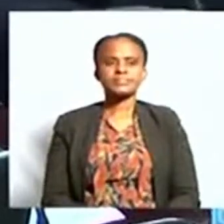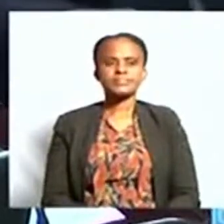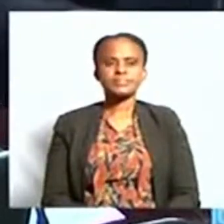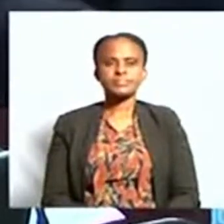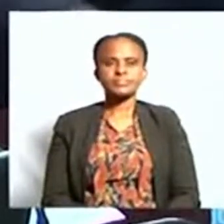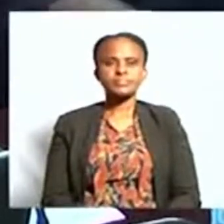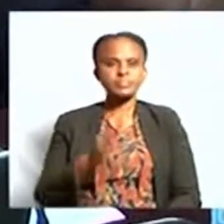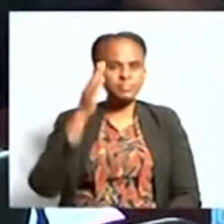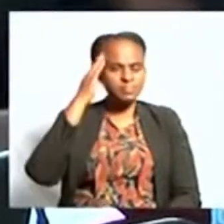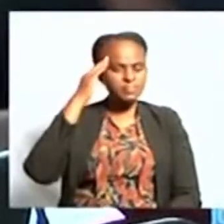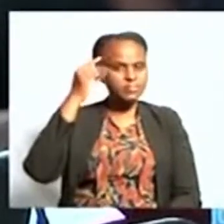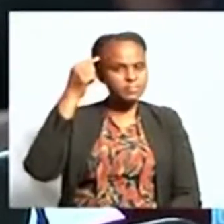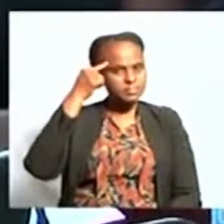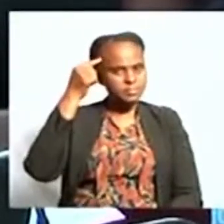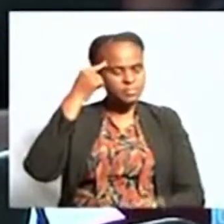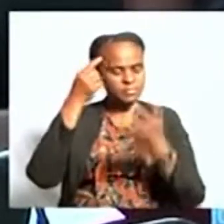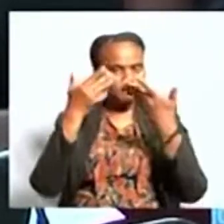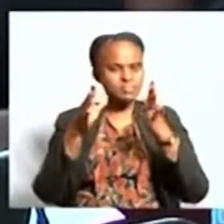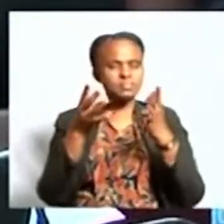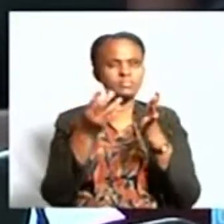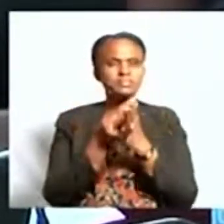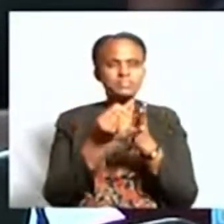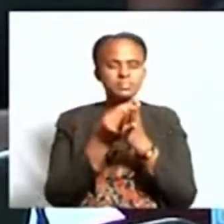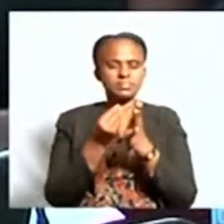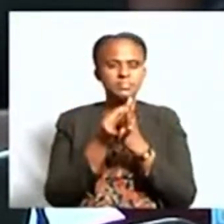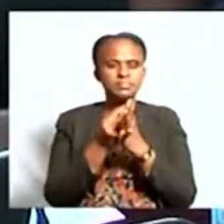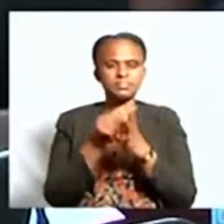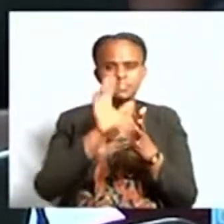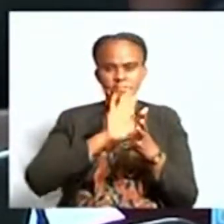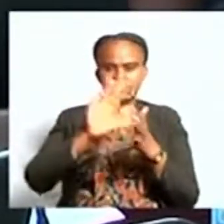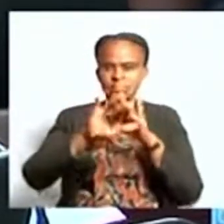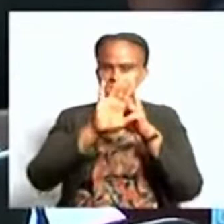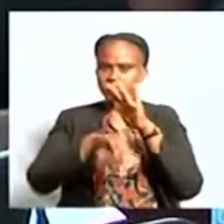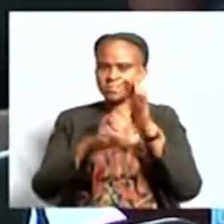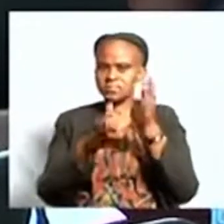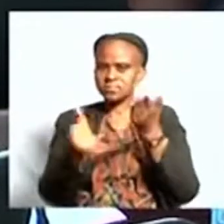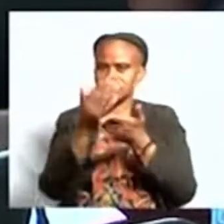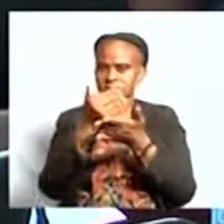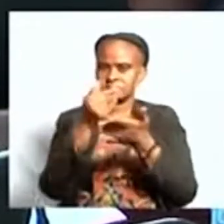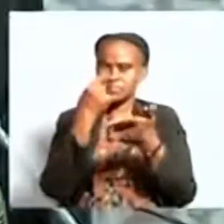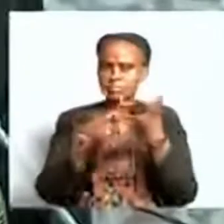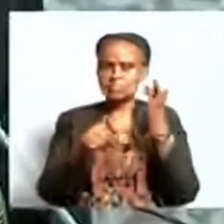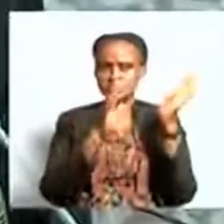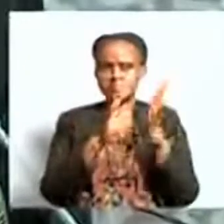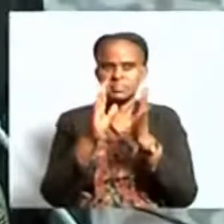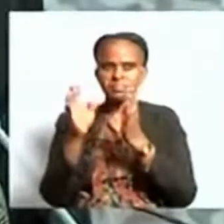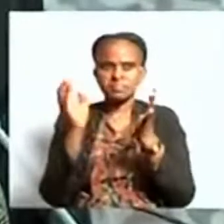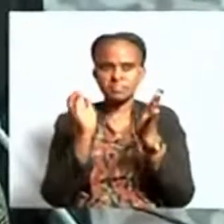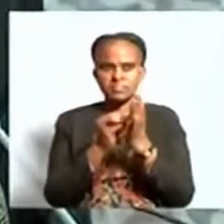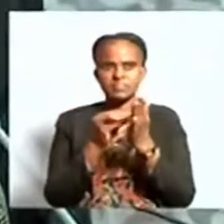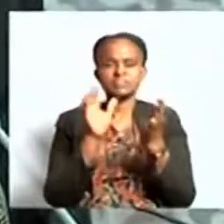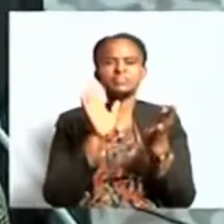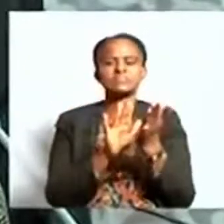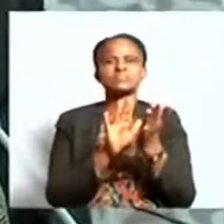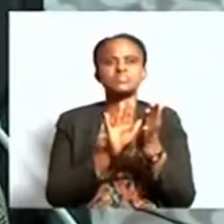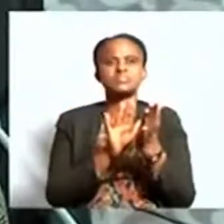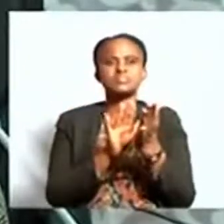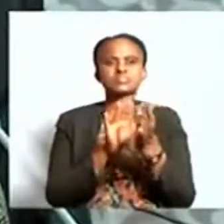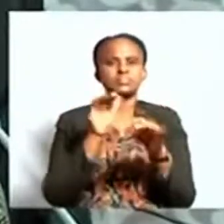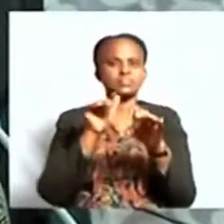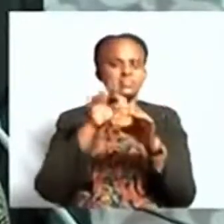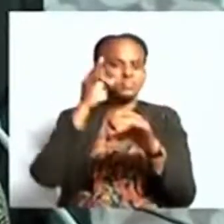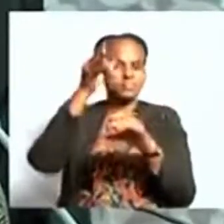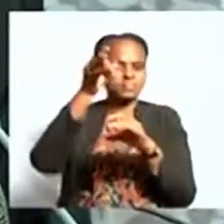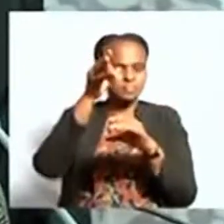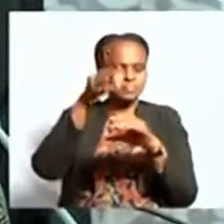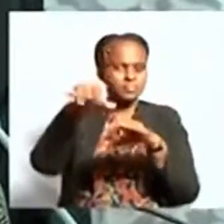that government lost a lot of resources because of your under correction, what measures have you put in place so that in future you